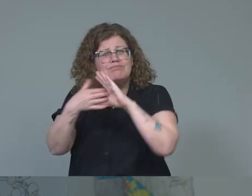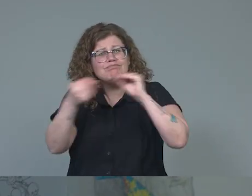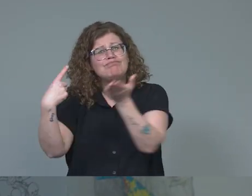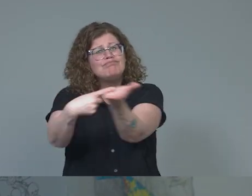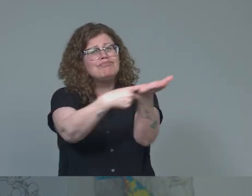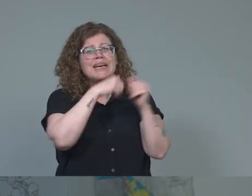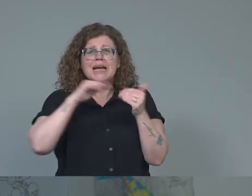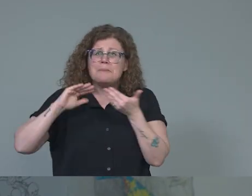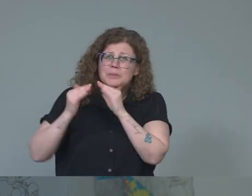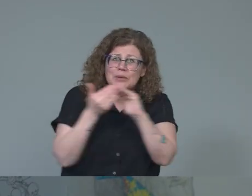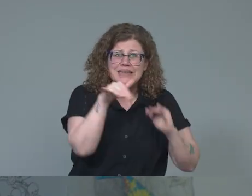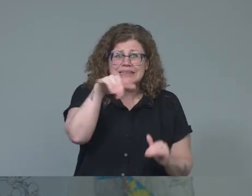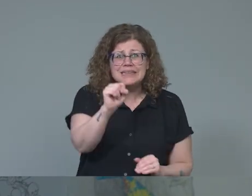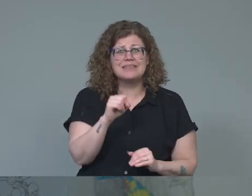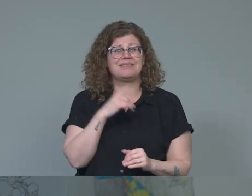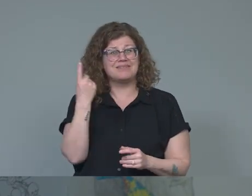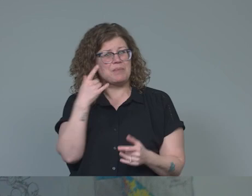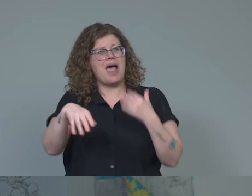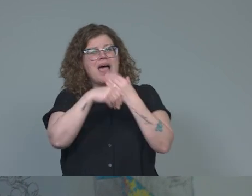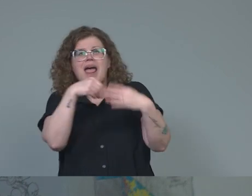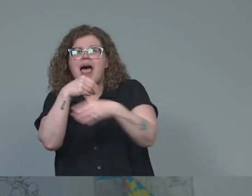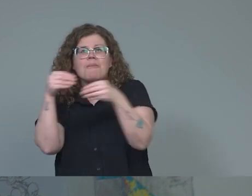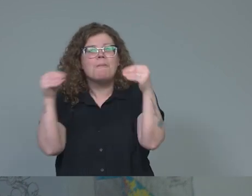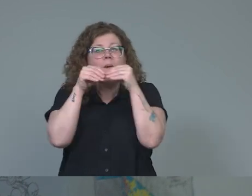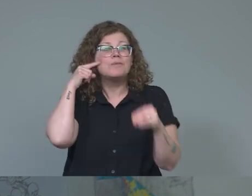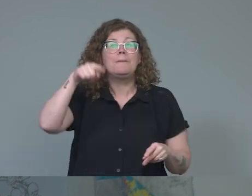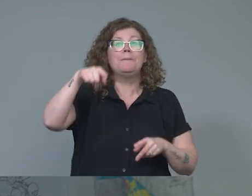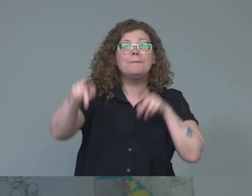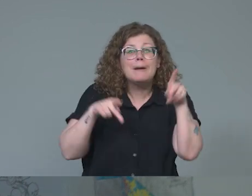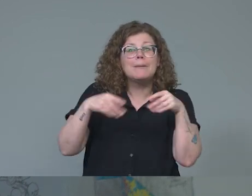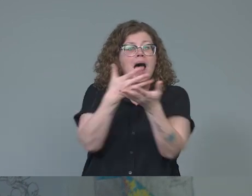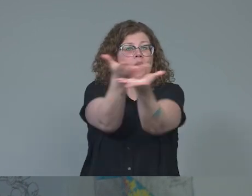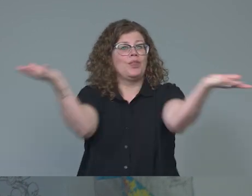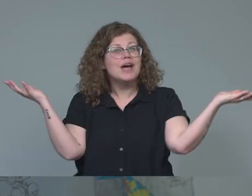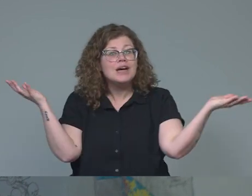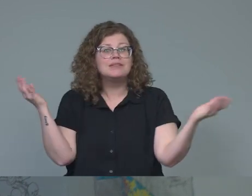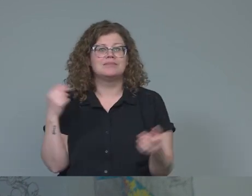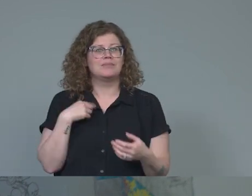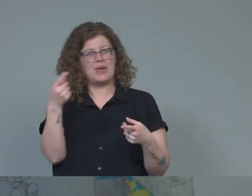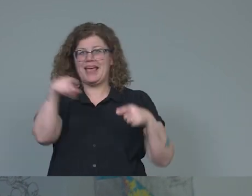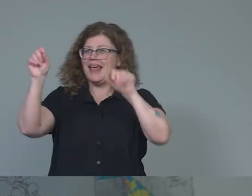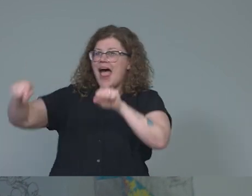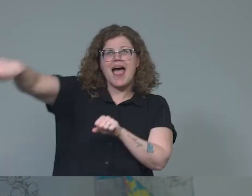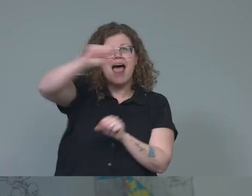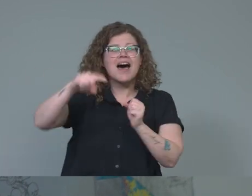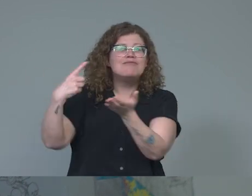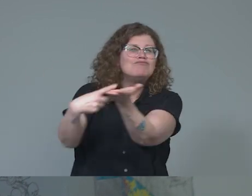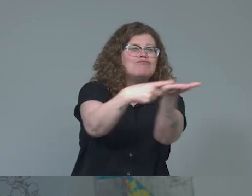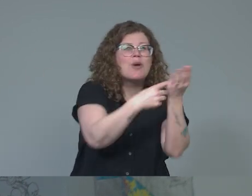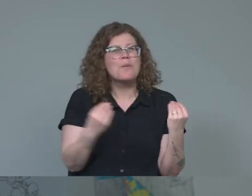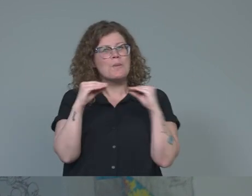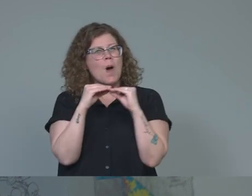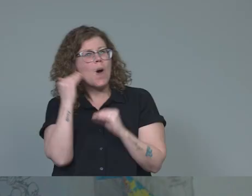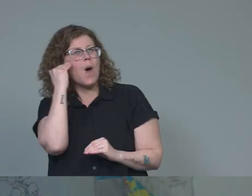people that were there. And they were able to talk to other people and let them know a bit more about it. Then we expanded it into having